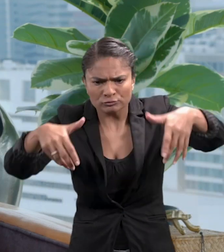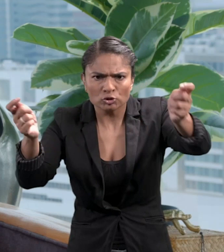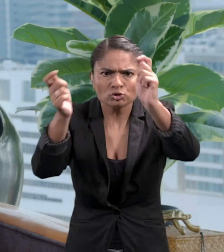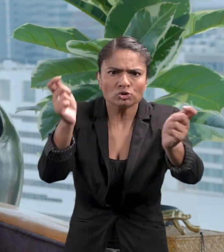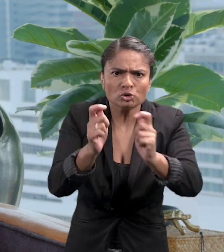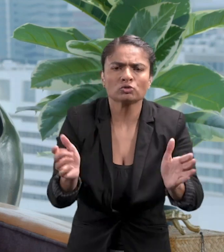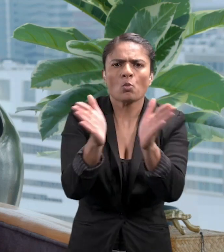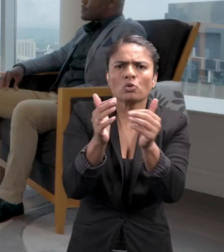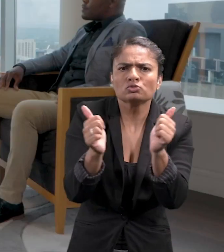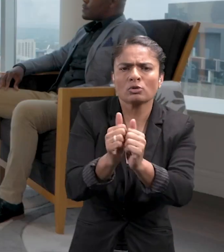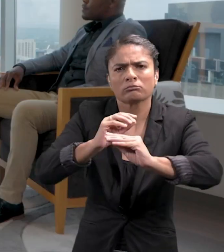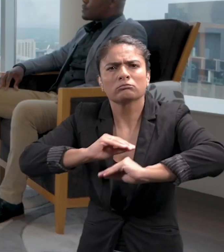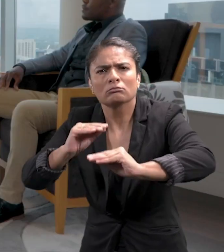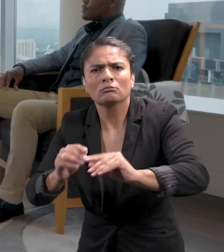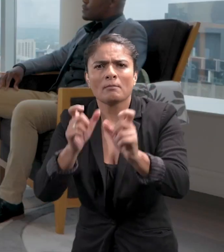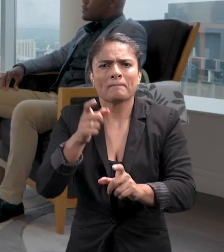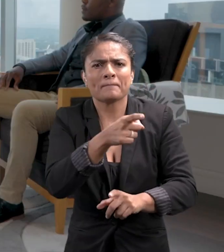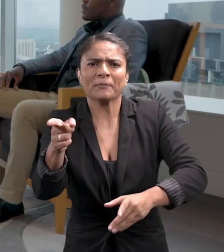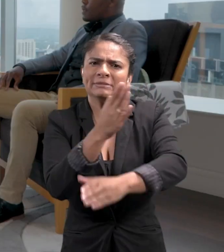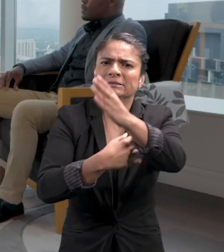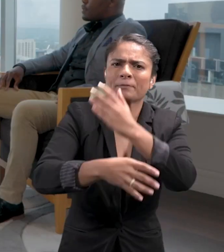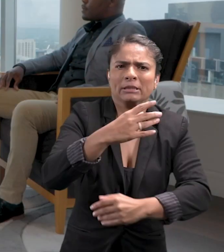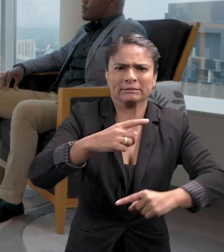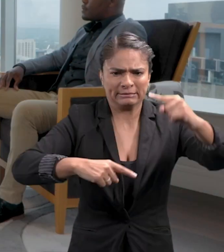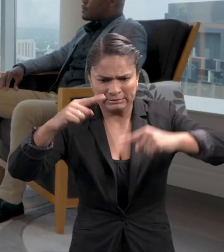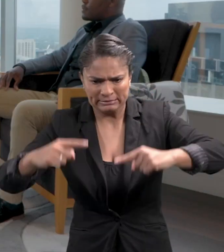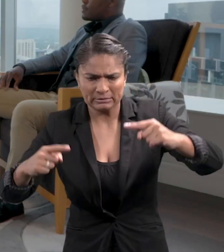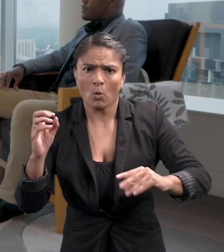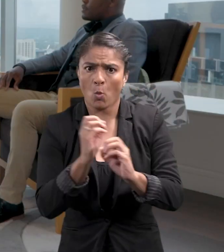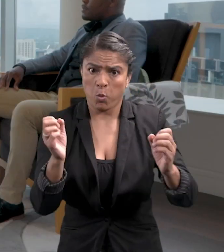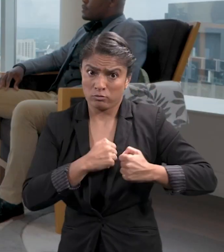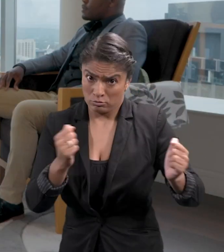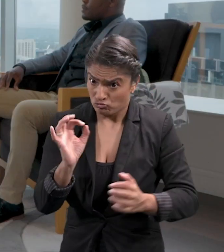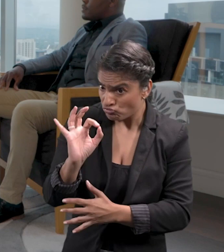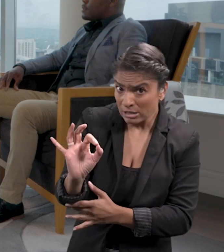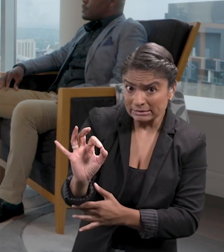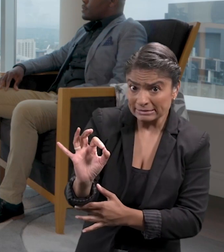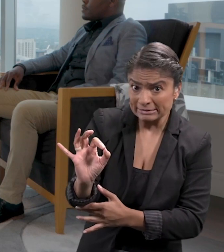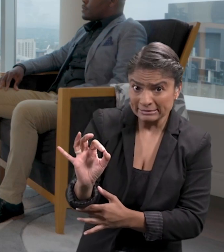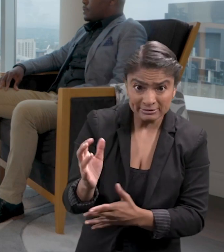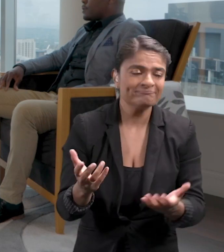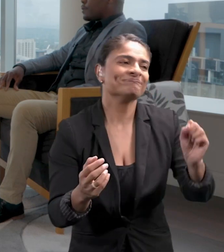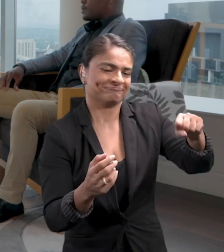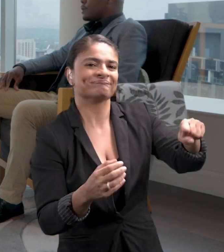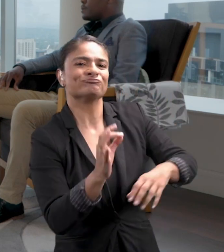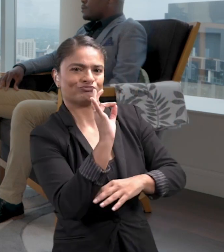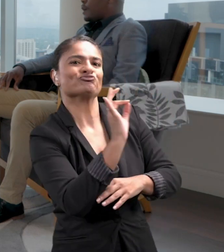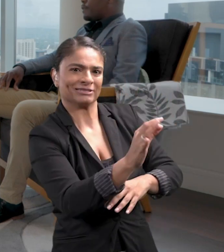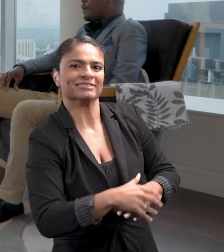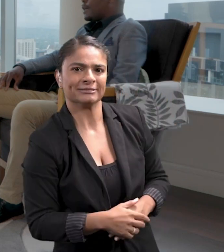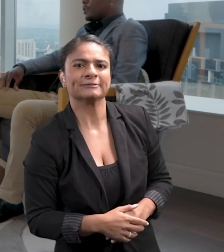else aware of someone that might have this type of disability without actually disclosing it. Is that correct? Yes, that's correct.